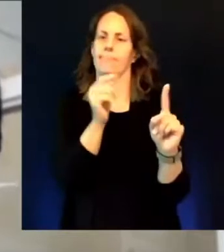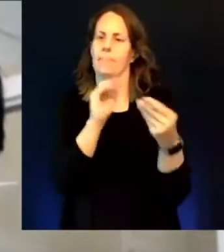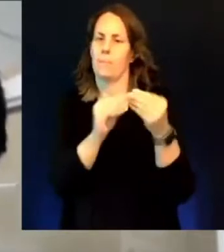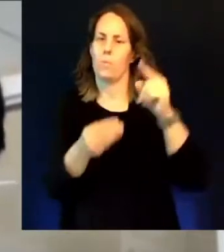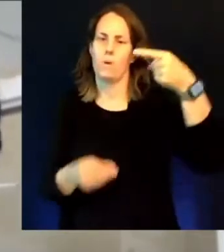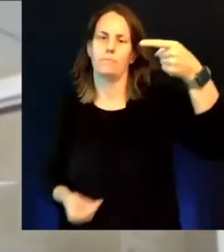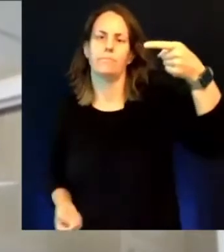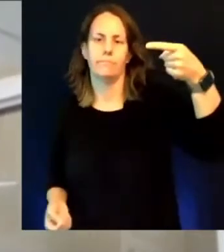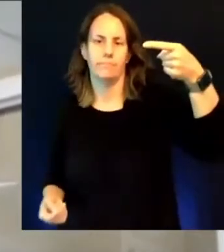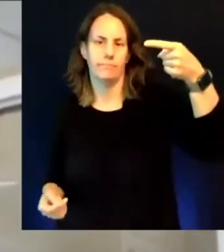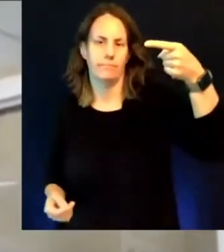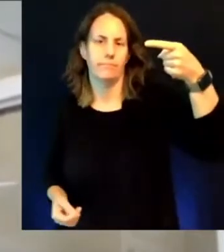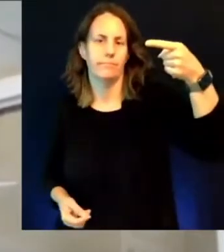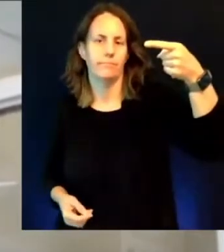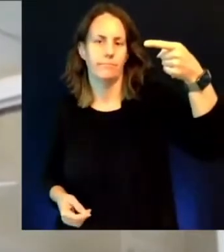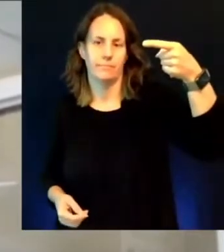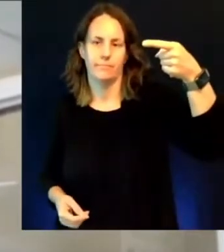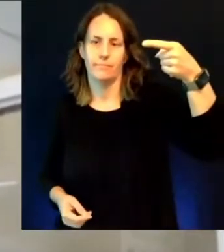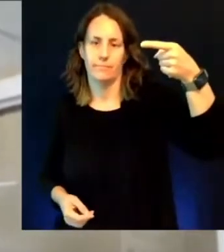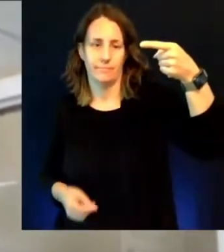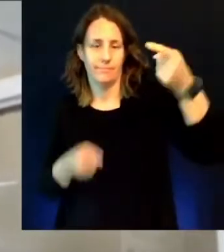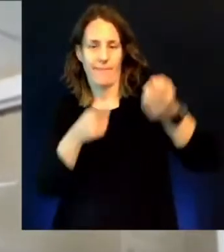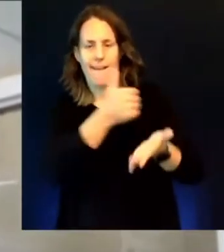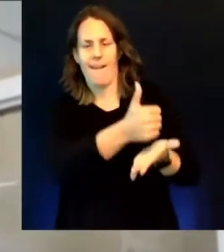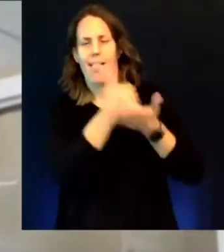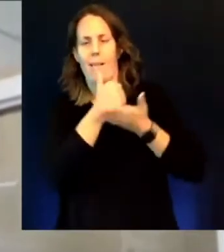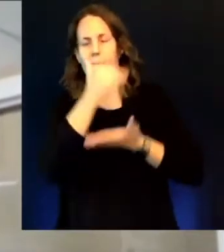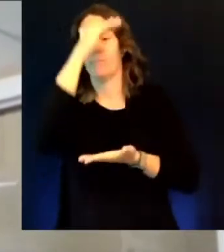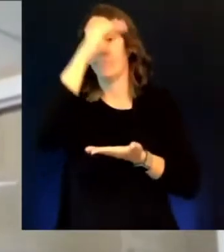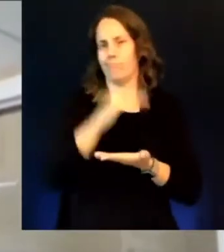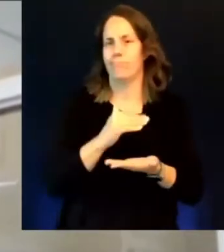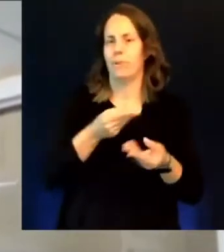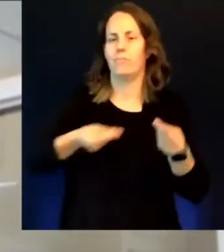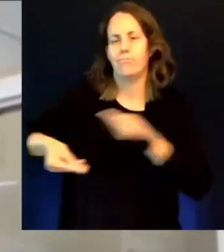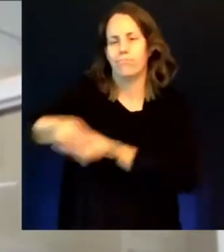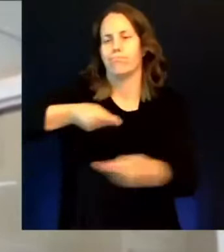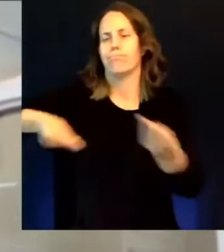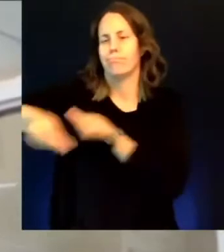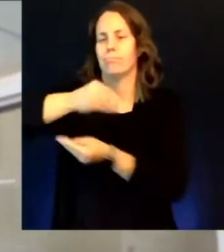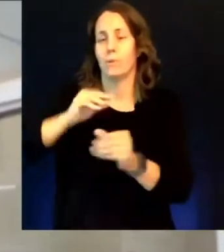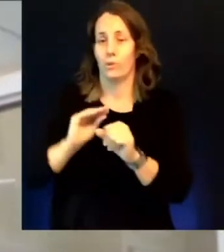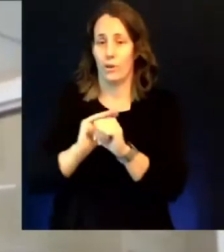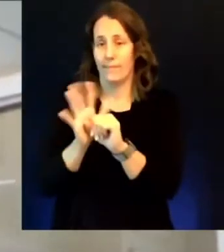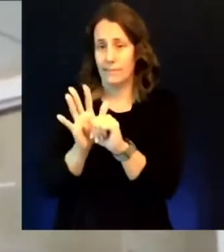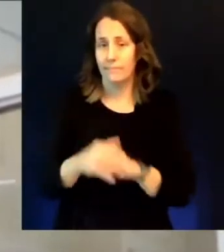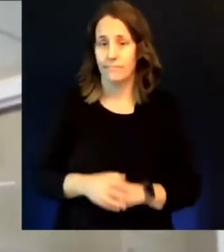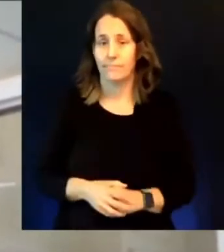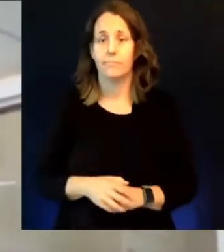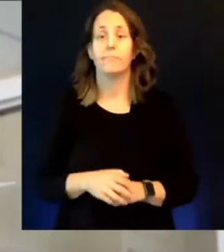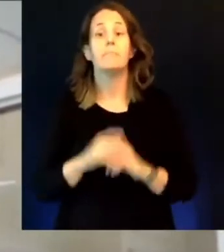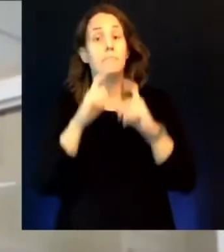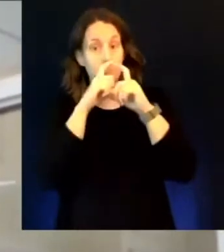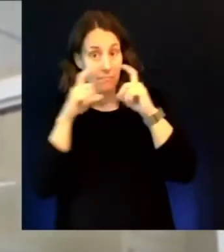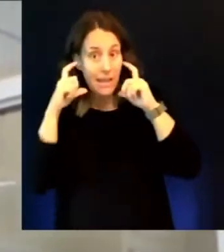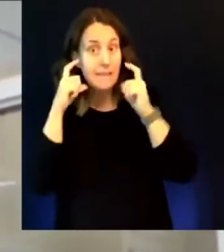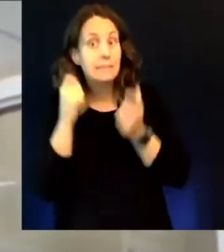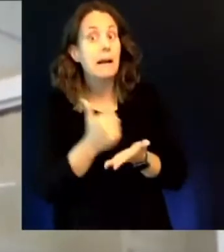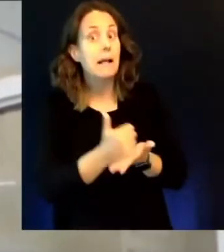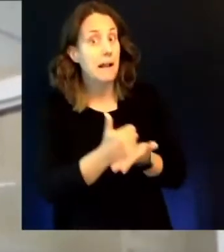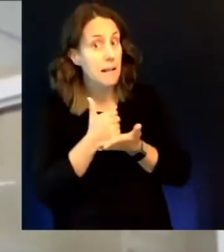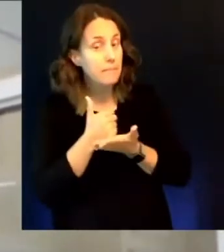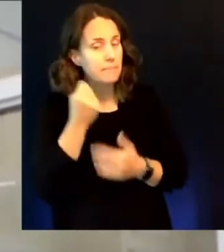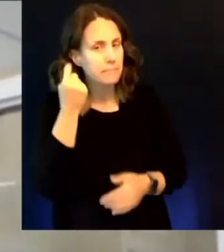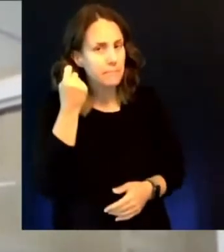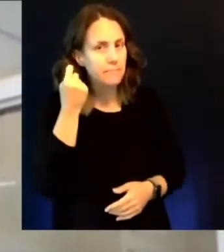that we engage in. So, limiting gatherings, wearing a mask when you're indoors, organizations coming together and